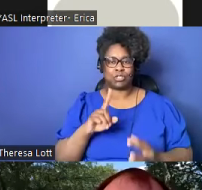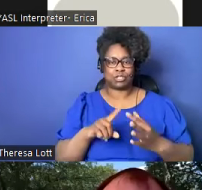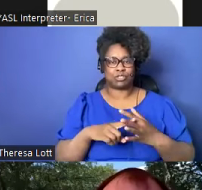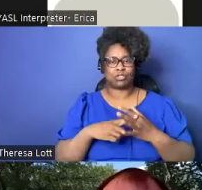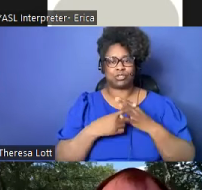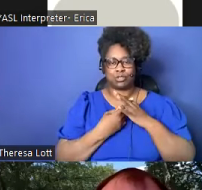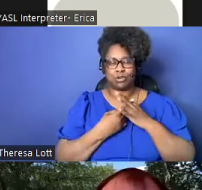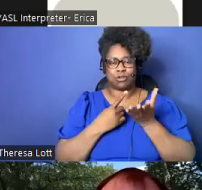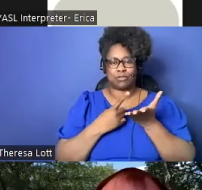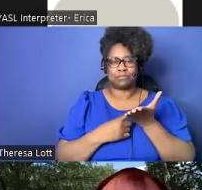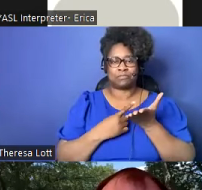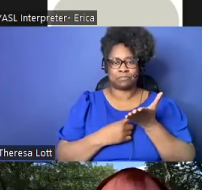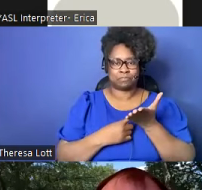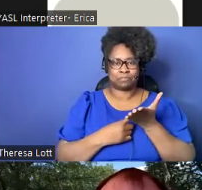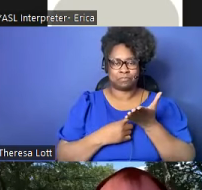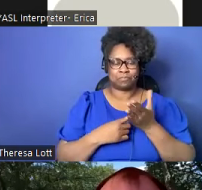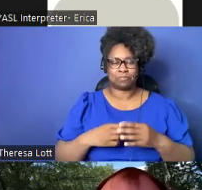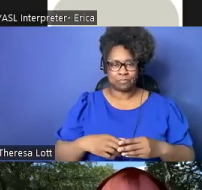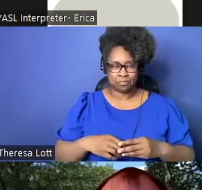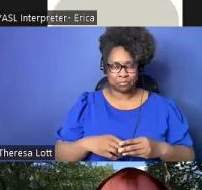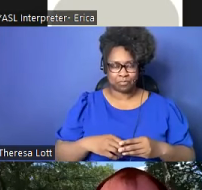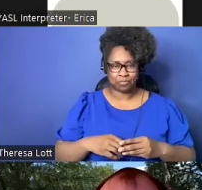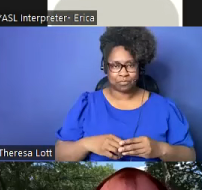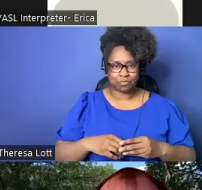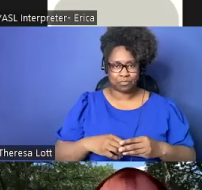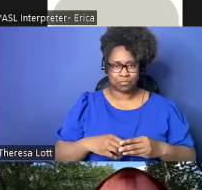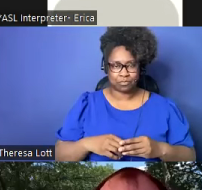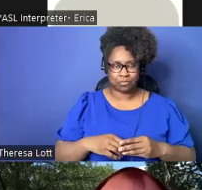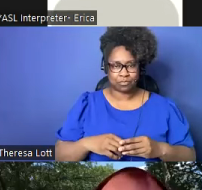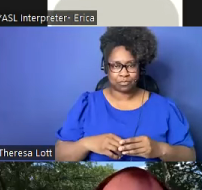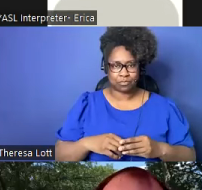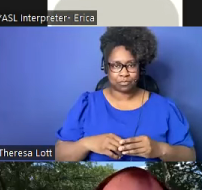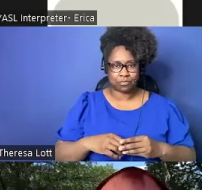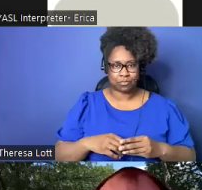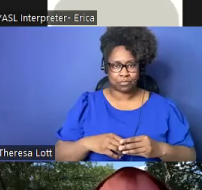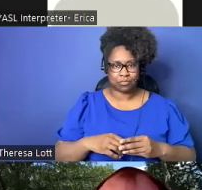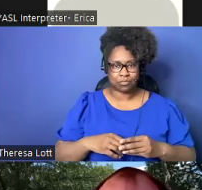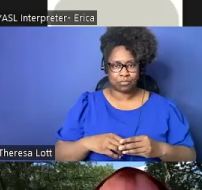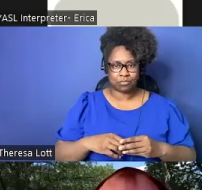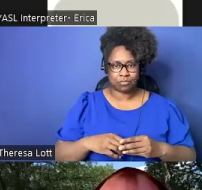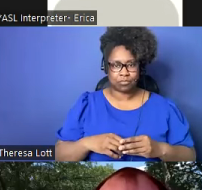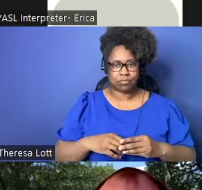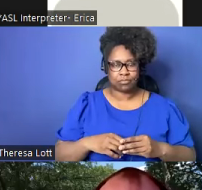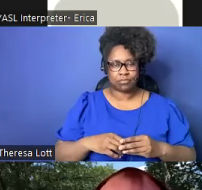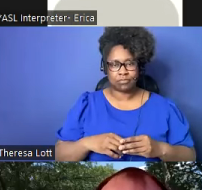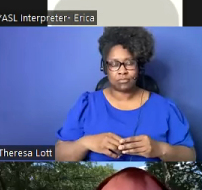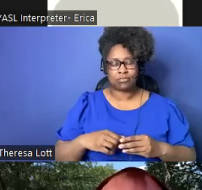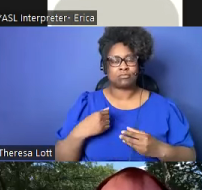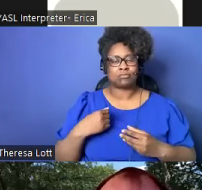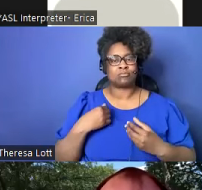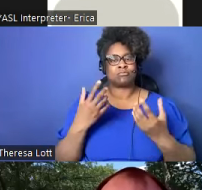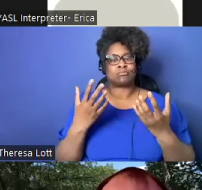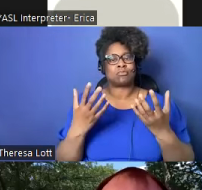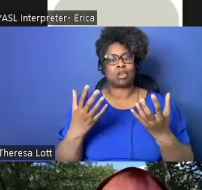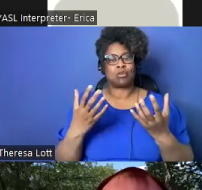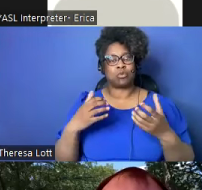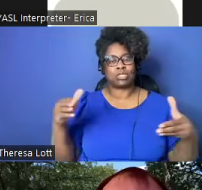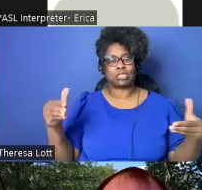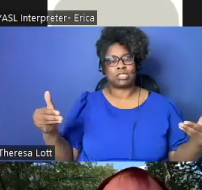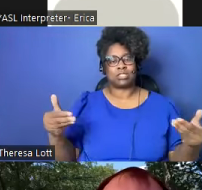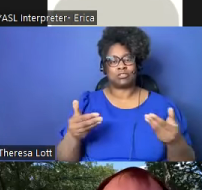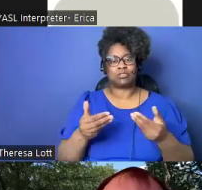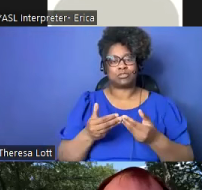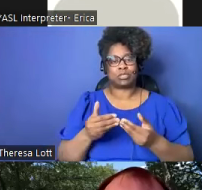out our breakout here. I'd also like to